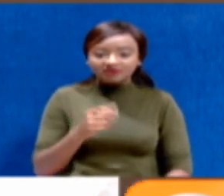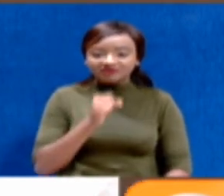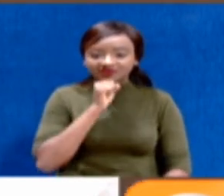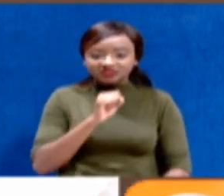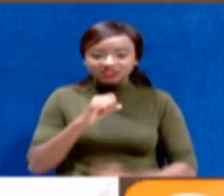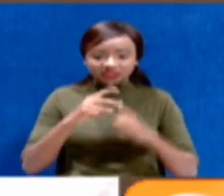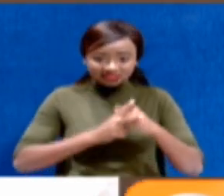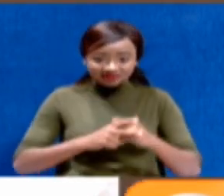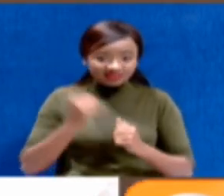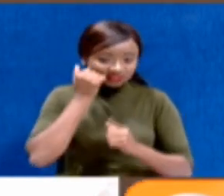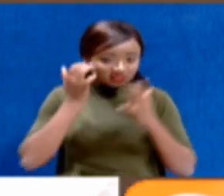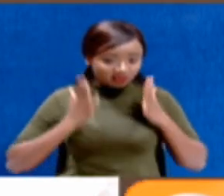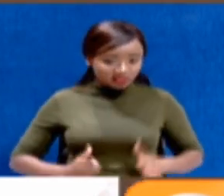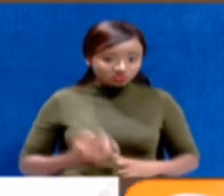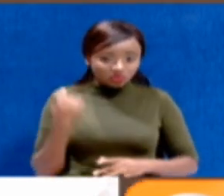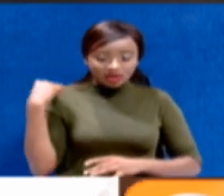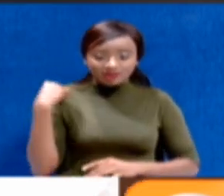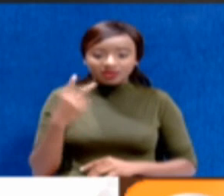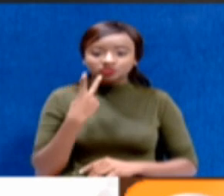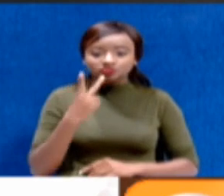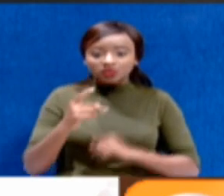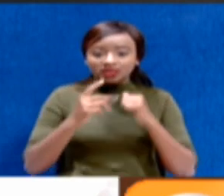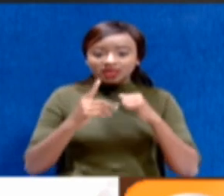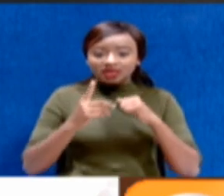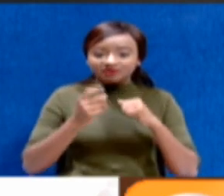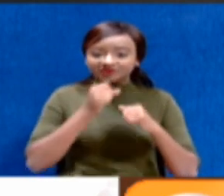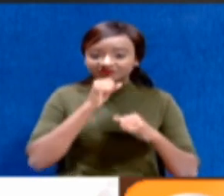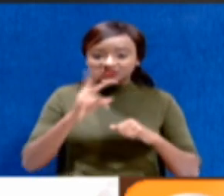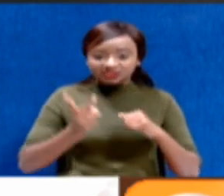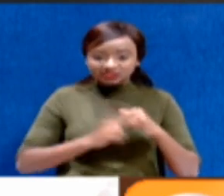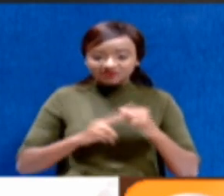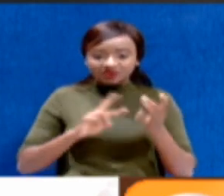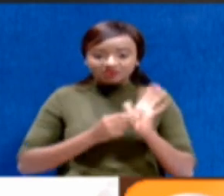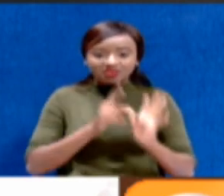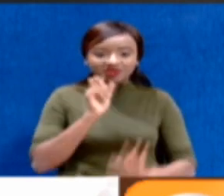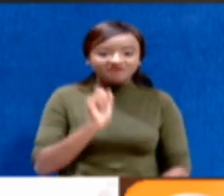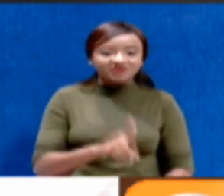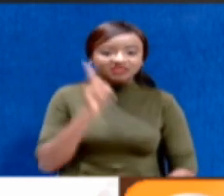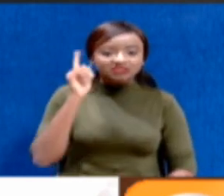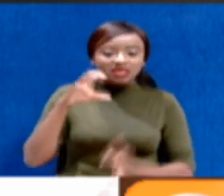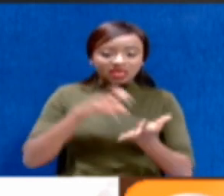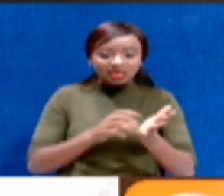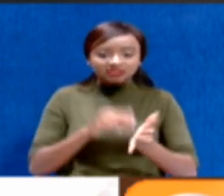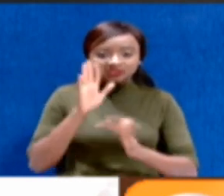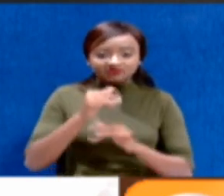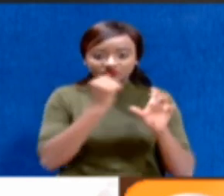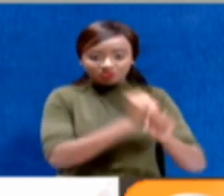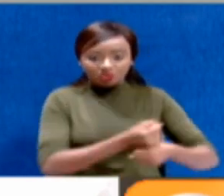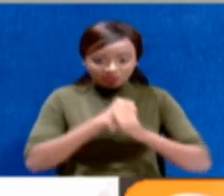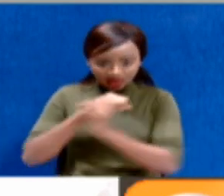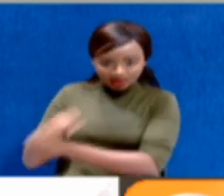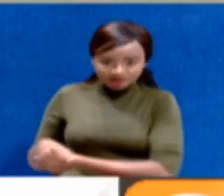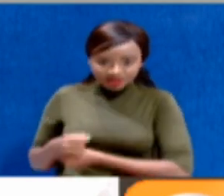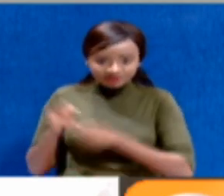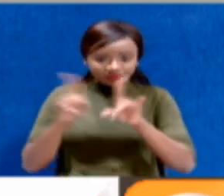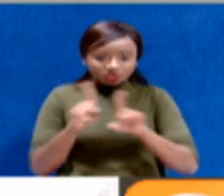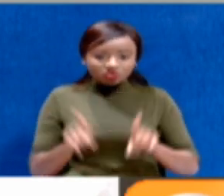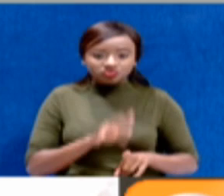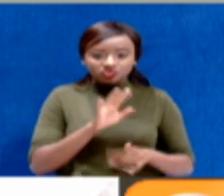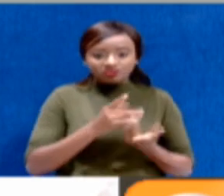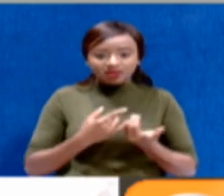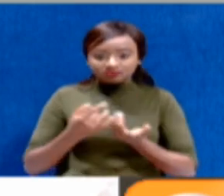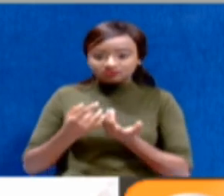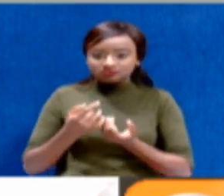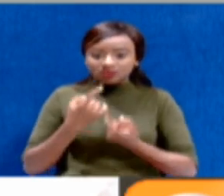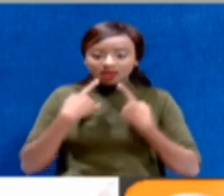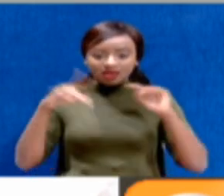257. The first case of COVID-19 publicly announced from Homabay County. His account, as told by the Ministry of Health on 18th April,